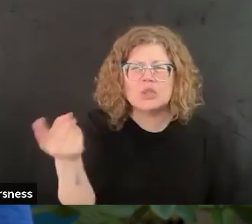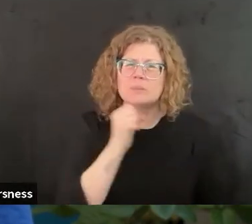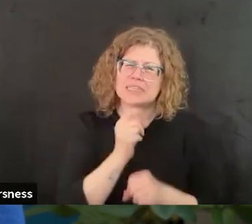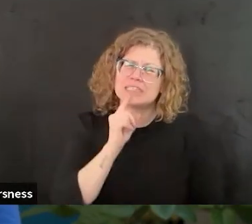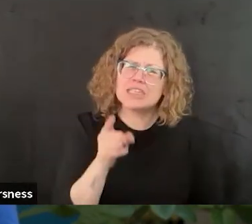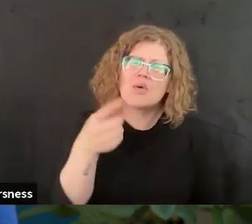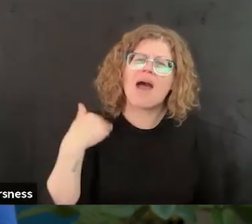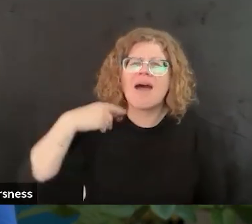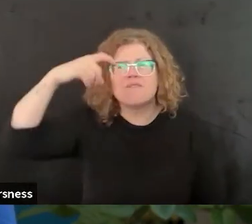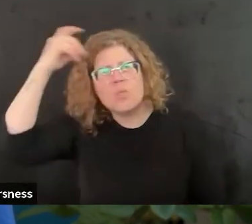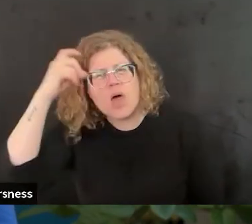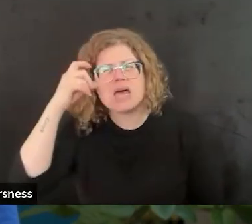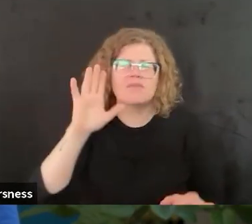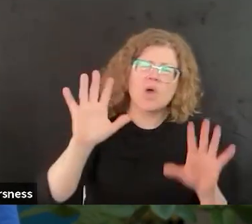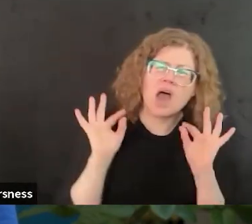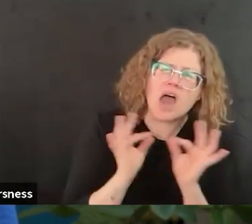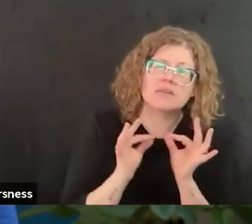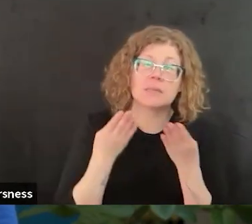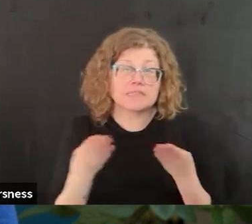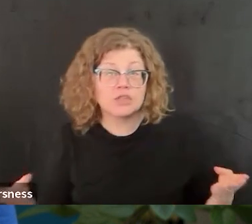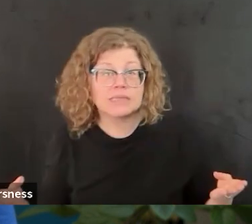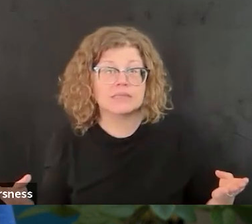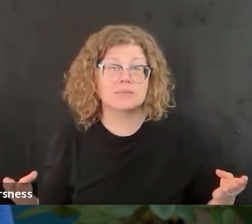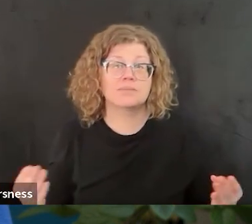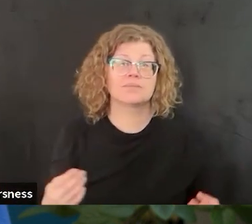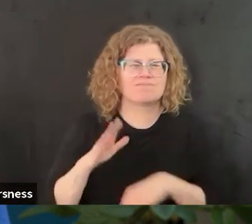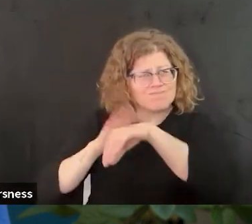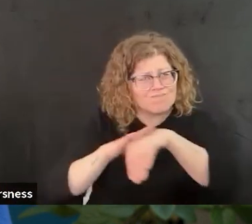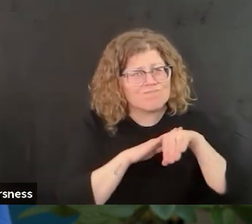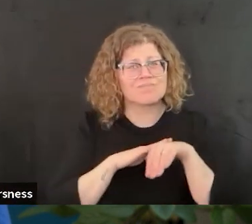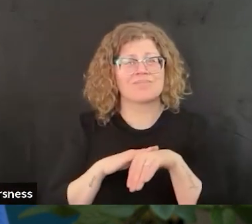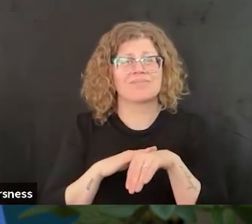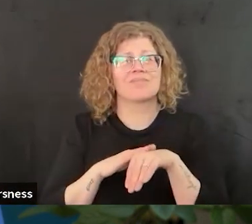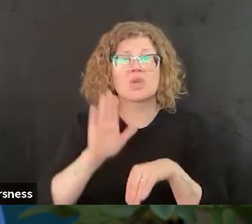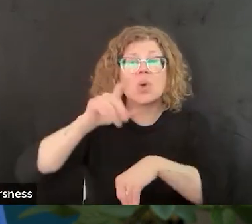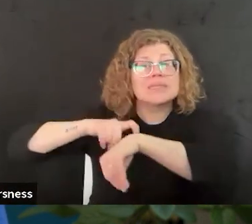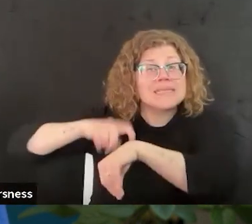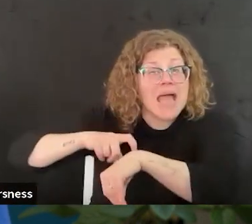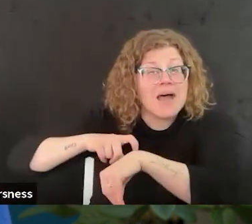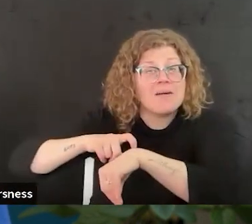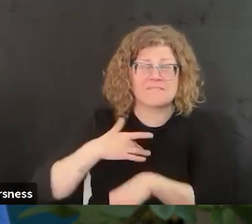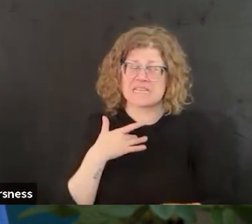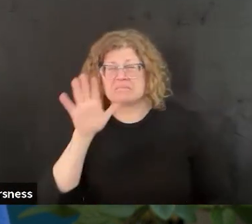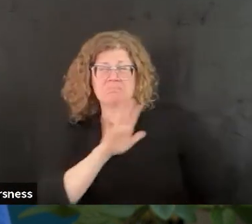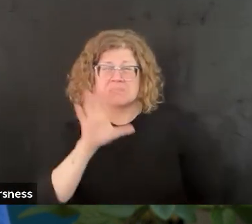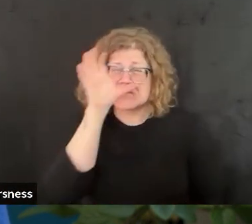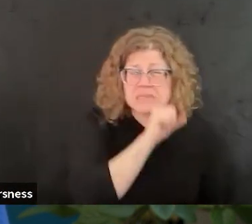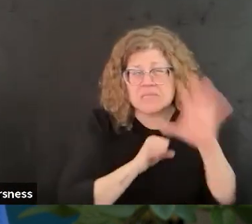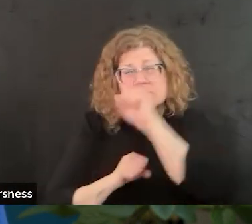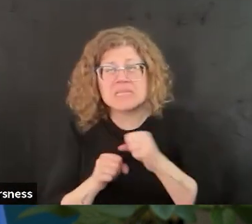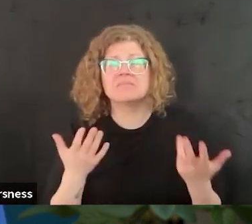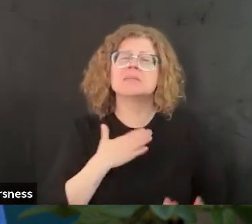about costs of materials and using estimates on their time realistically.